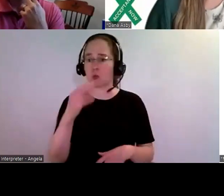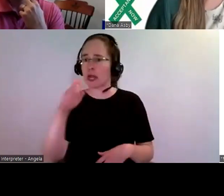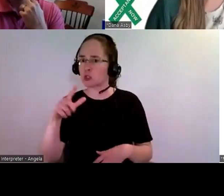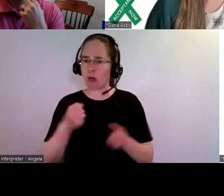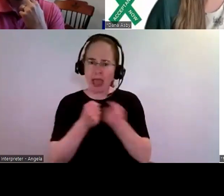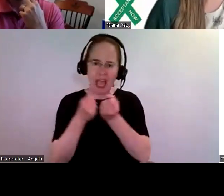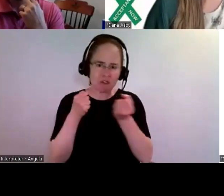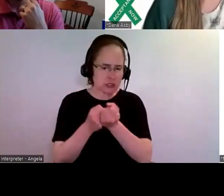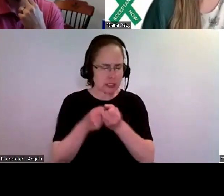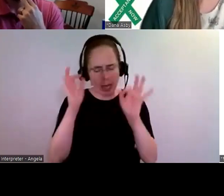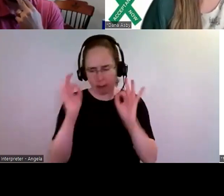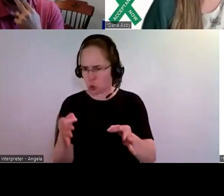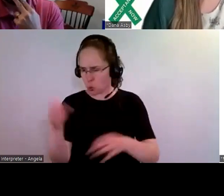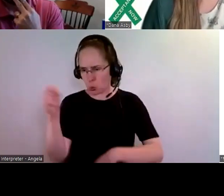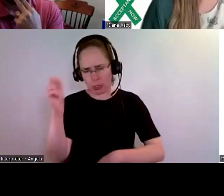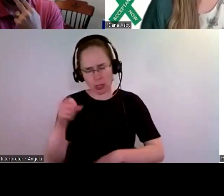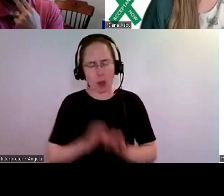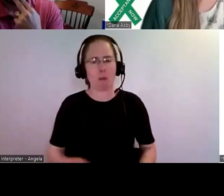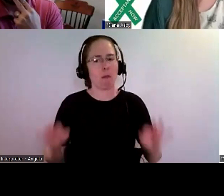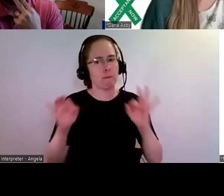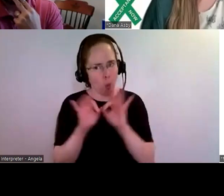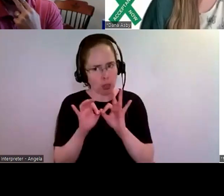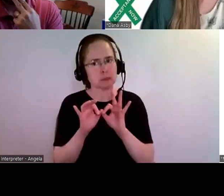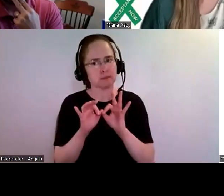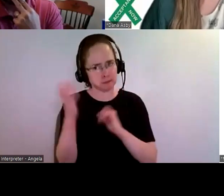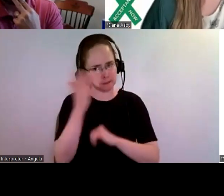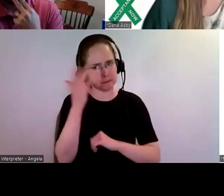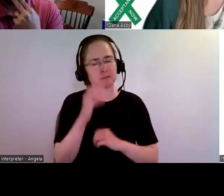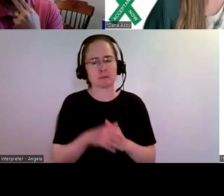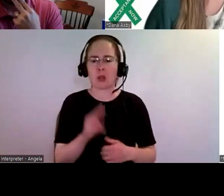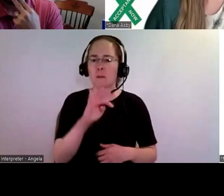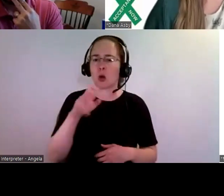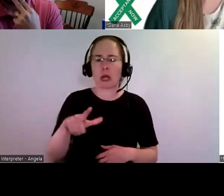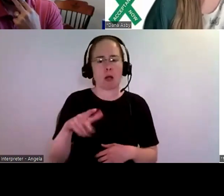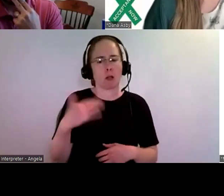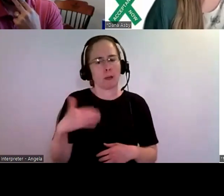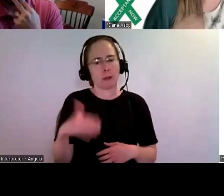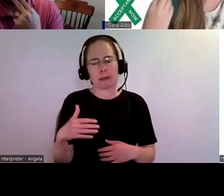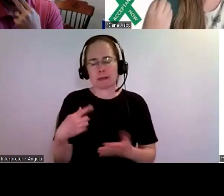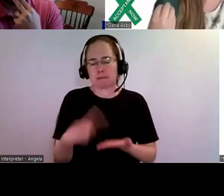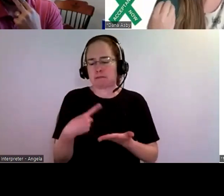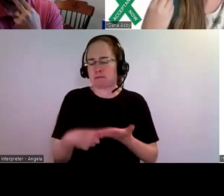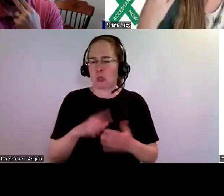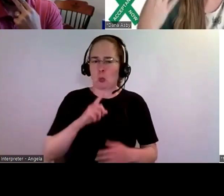advocacy absolutely is so important. And Muriel just talking about that really